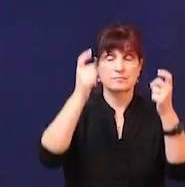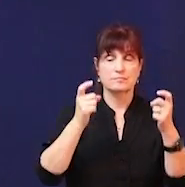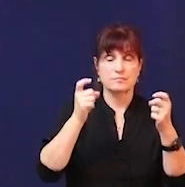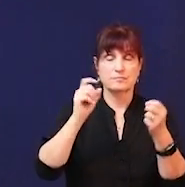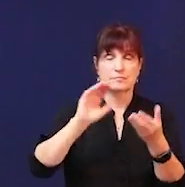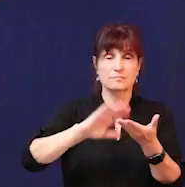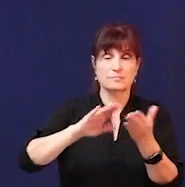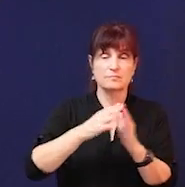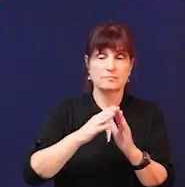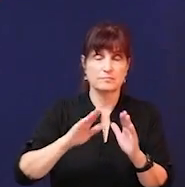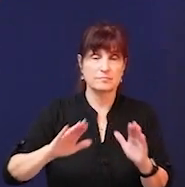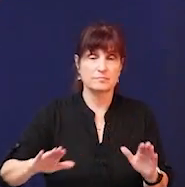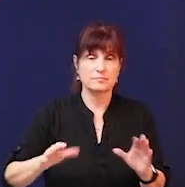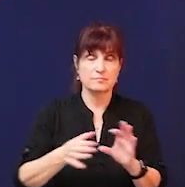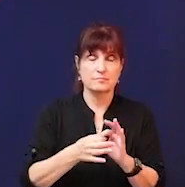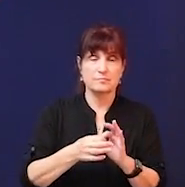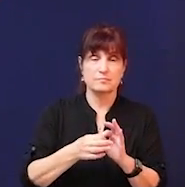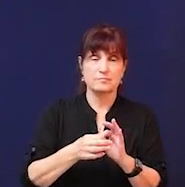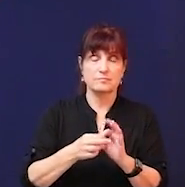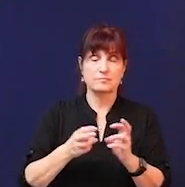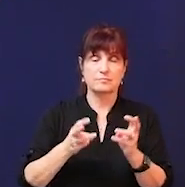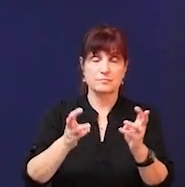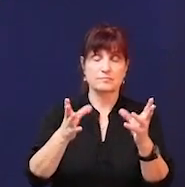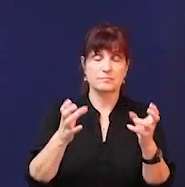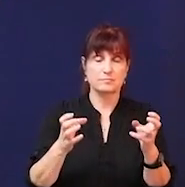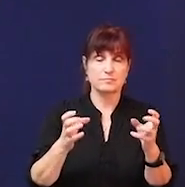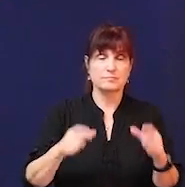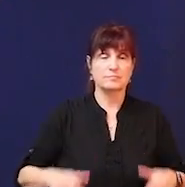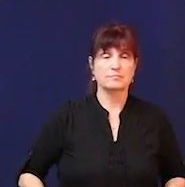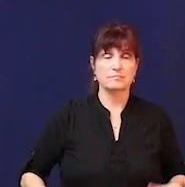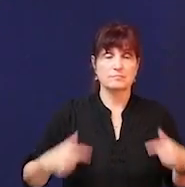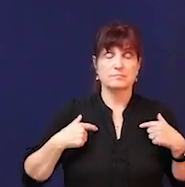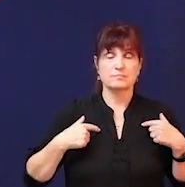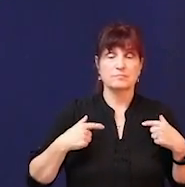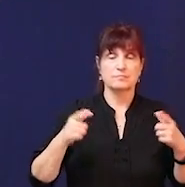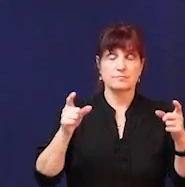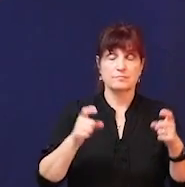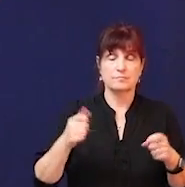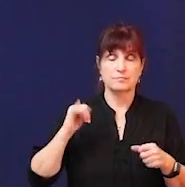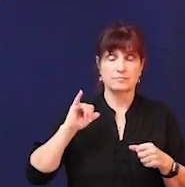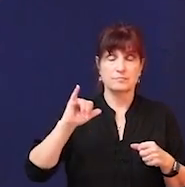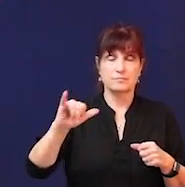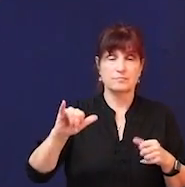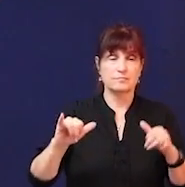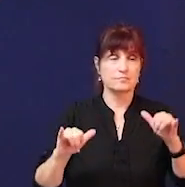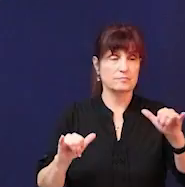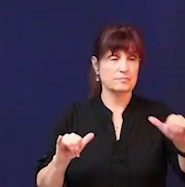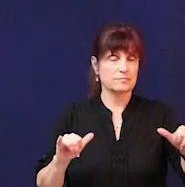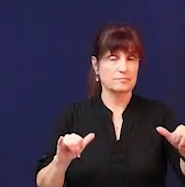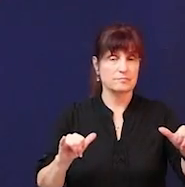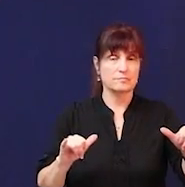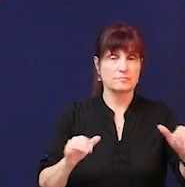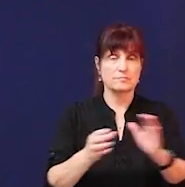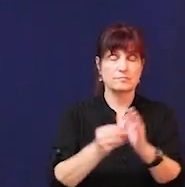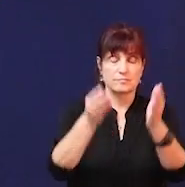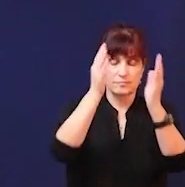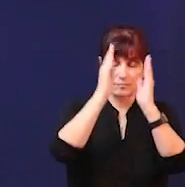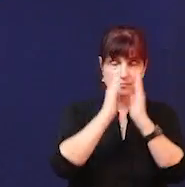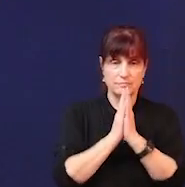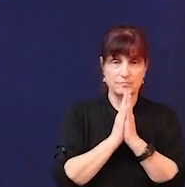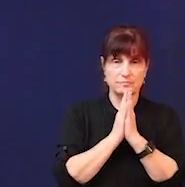church, and graciously grant her peace and unity in accordance with your will, who live and reign forever and